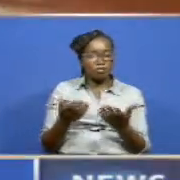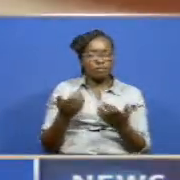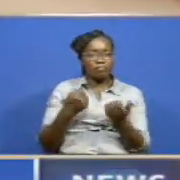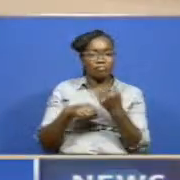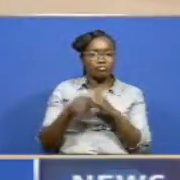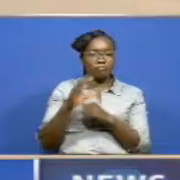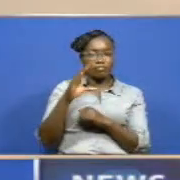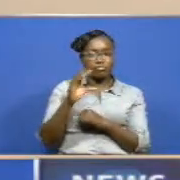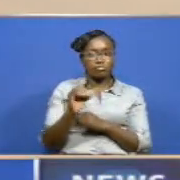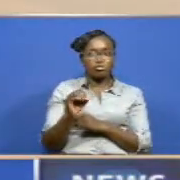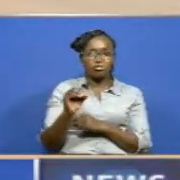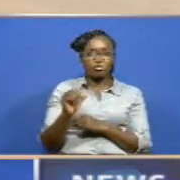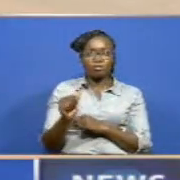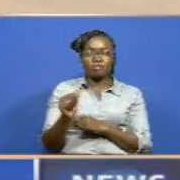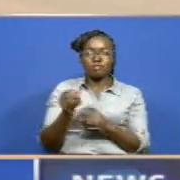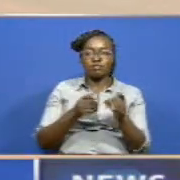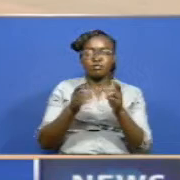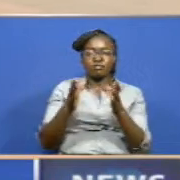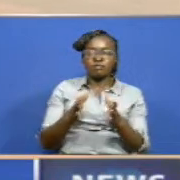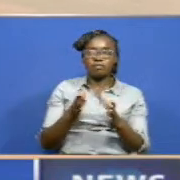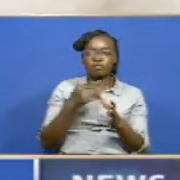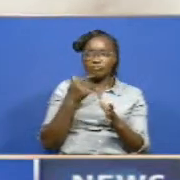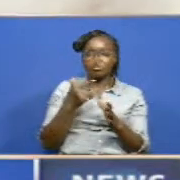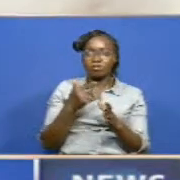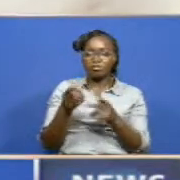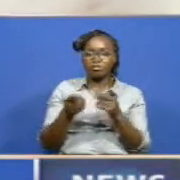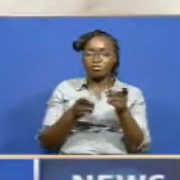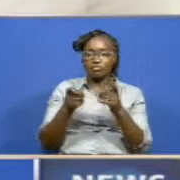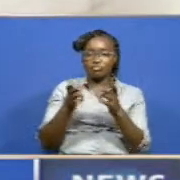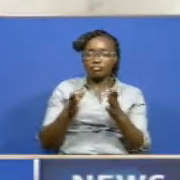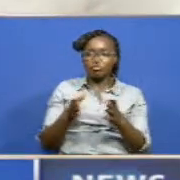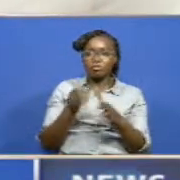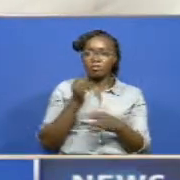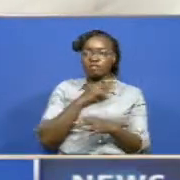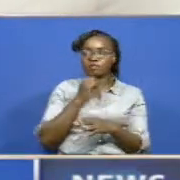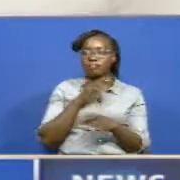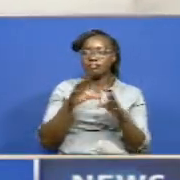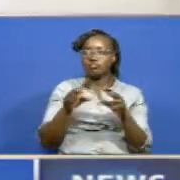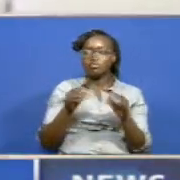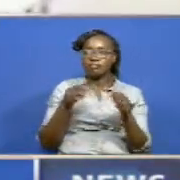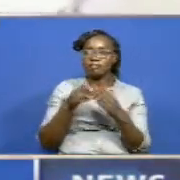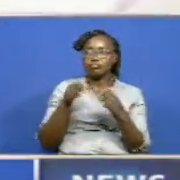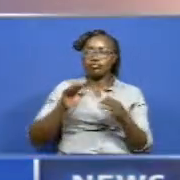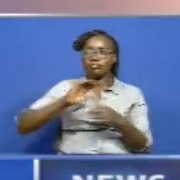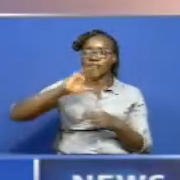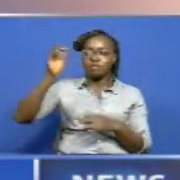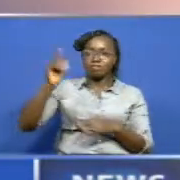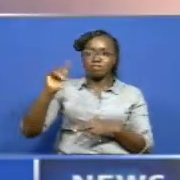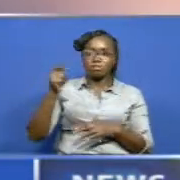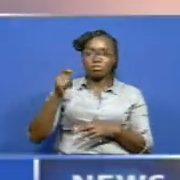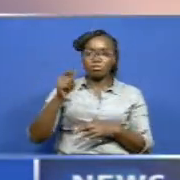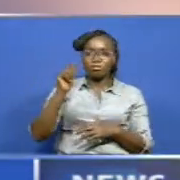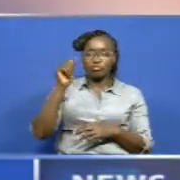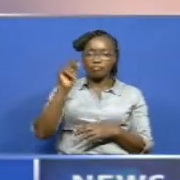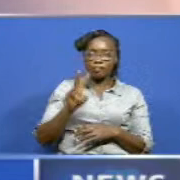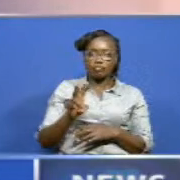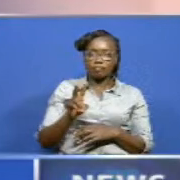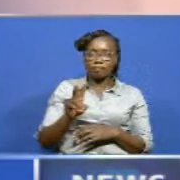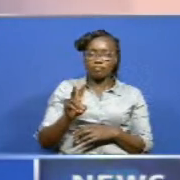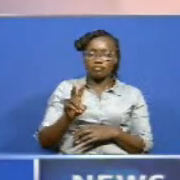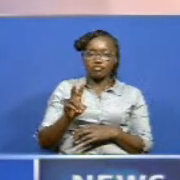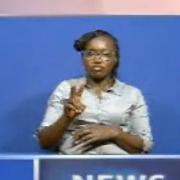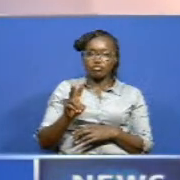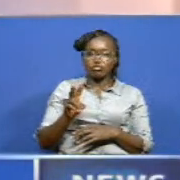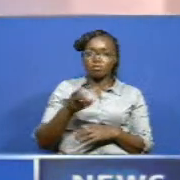of Kenya Director General Mercy Wanjao says the regulator received complaints against Mount Kenya TV channel, a vernacular